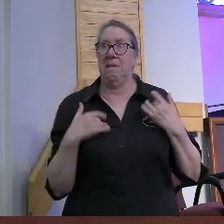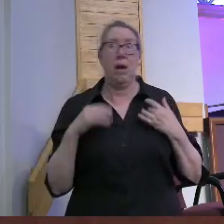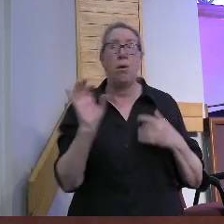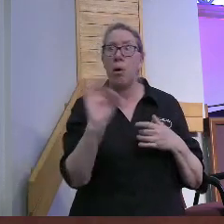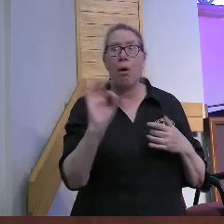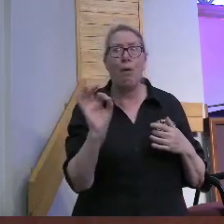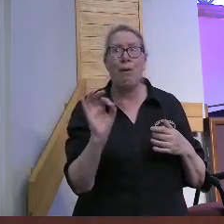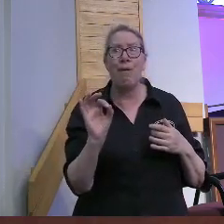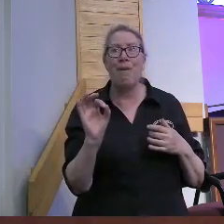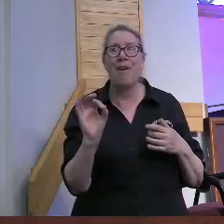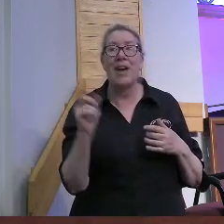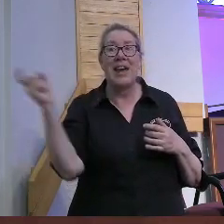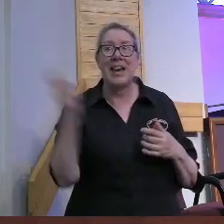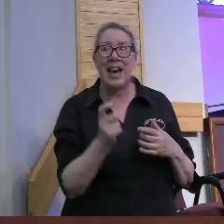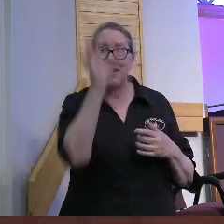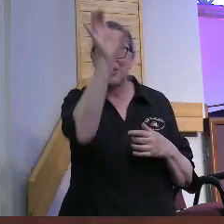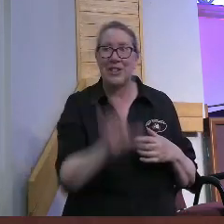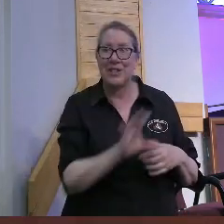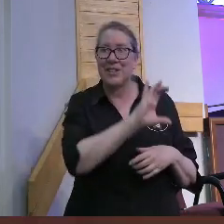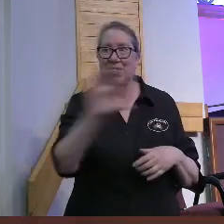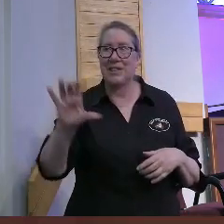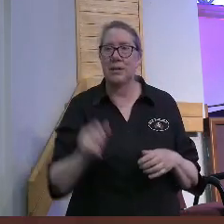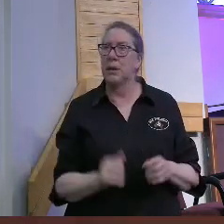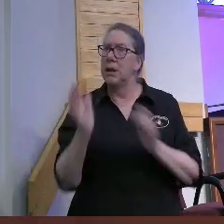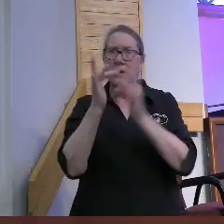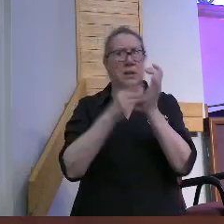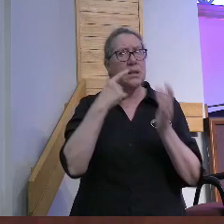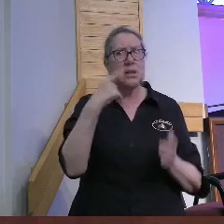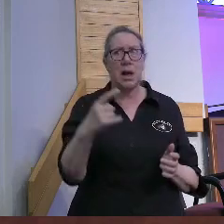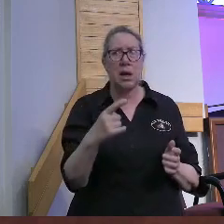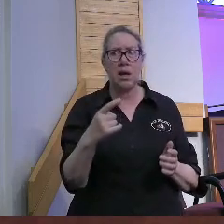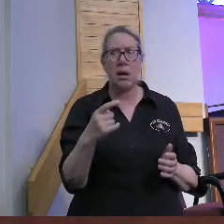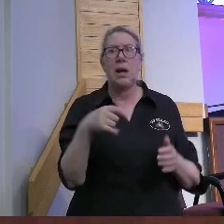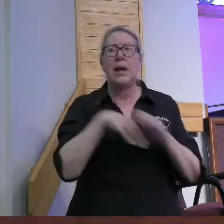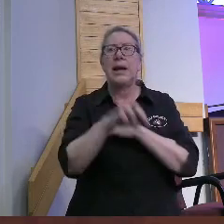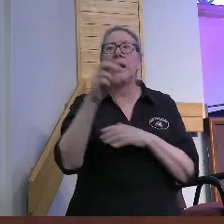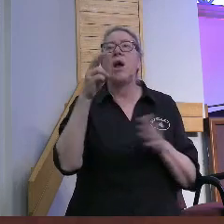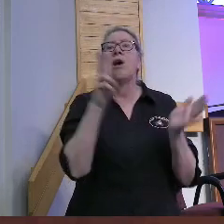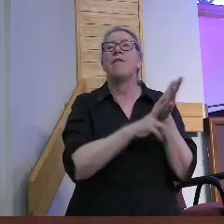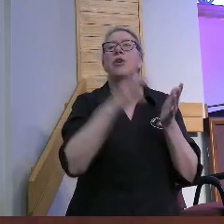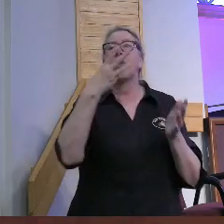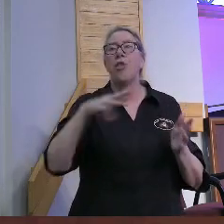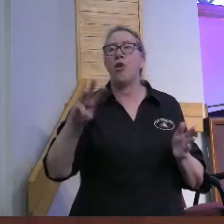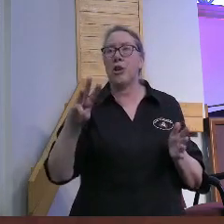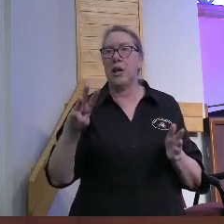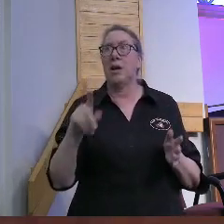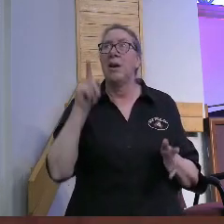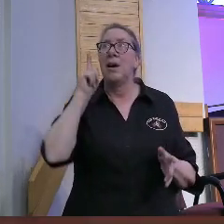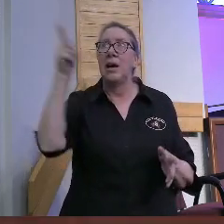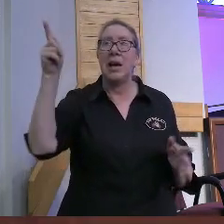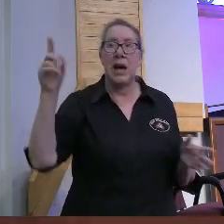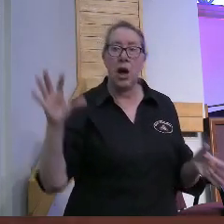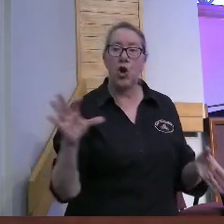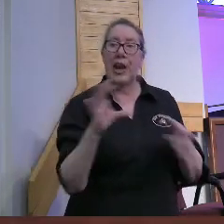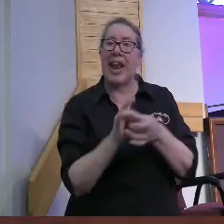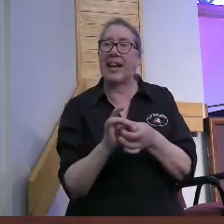says, don't worry. In verse 30, he links worry to having little faith. O ye of